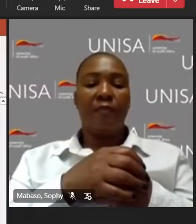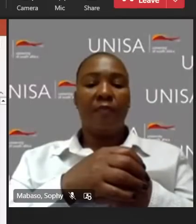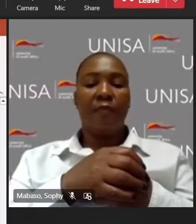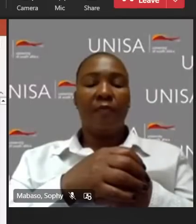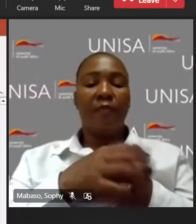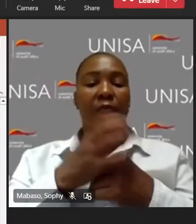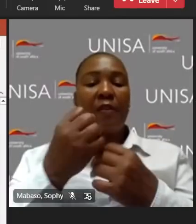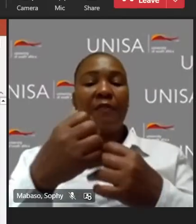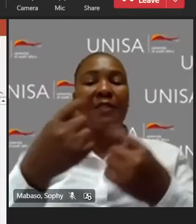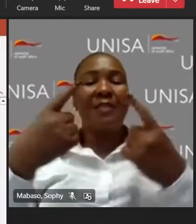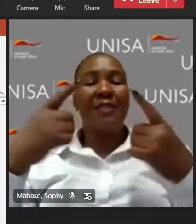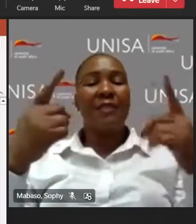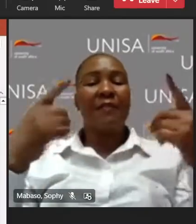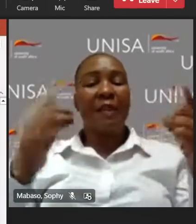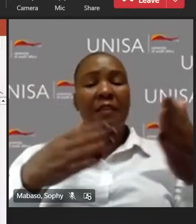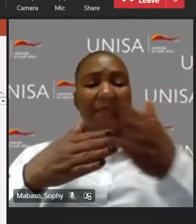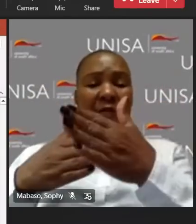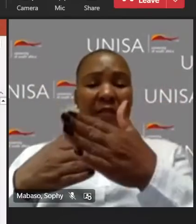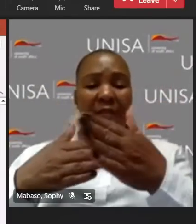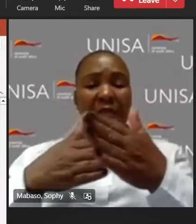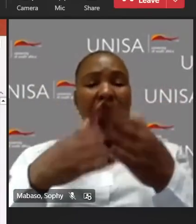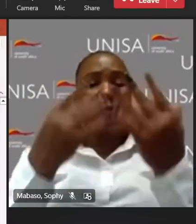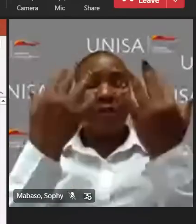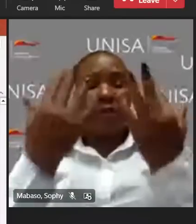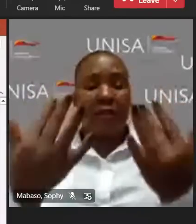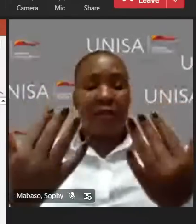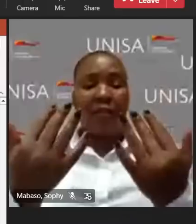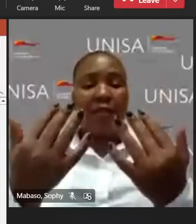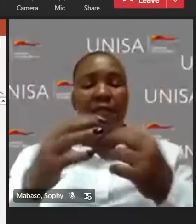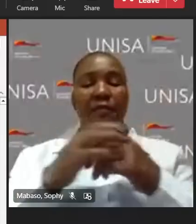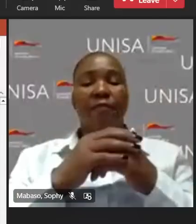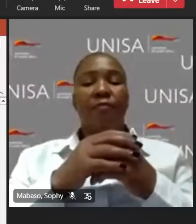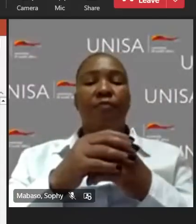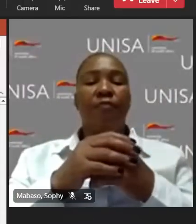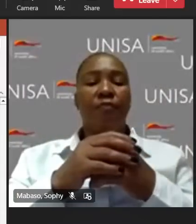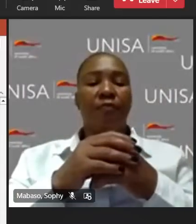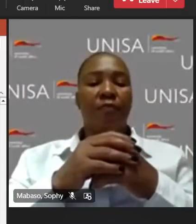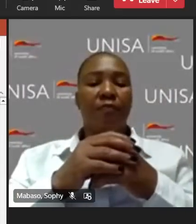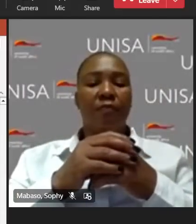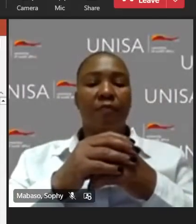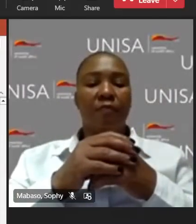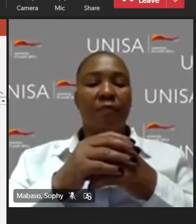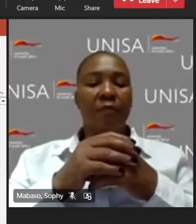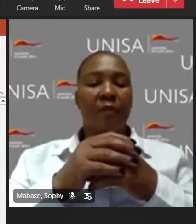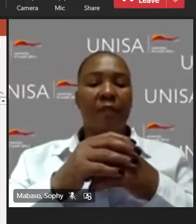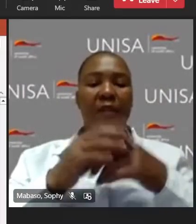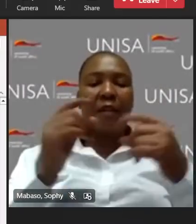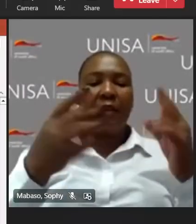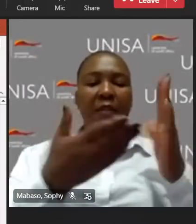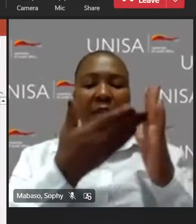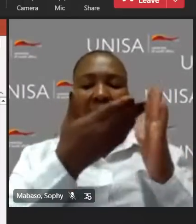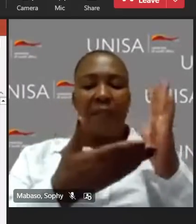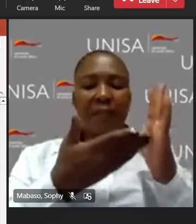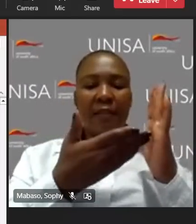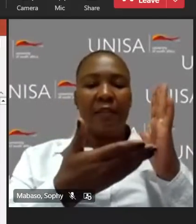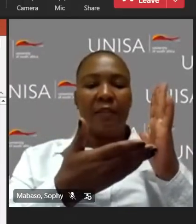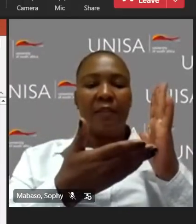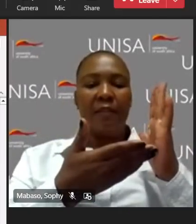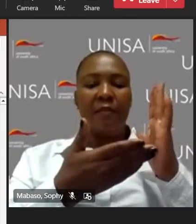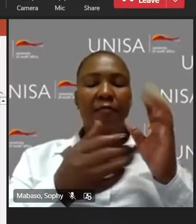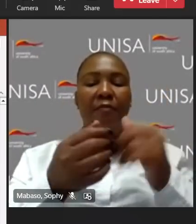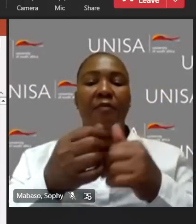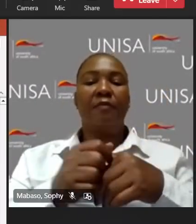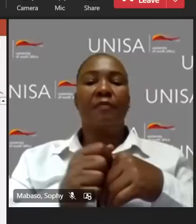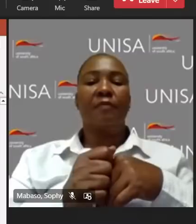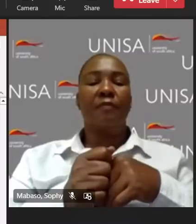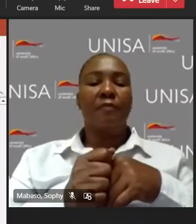of flags. We have debtors flag, we have finance flag, we have handover flag.